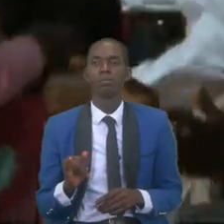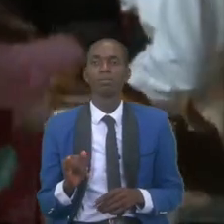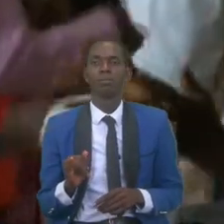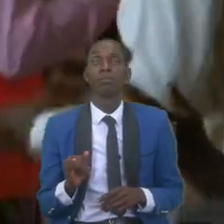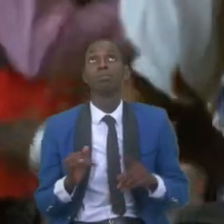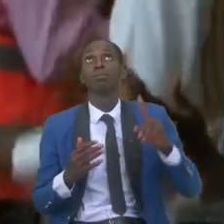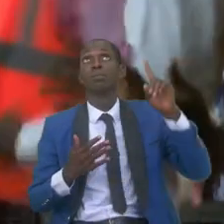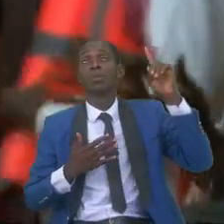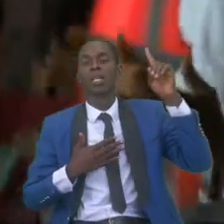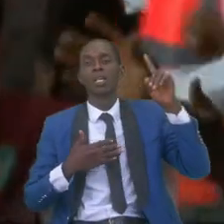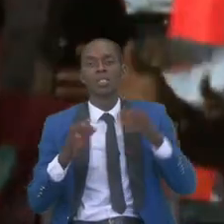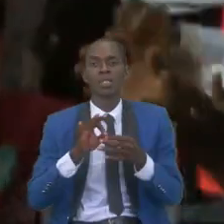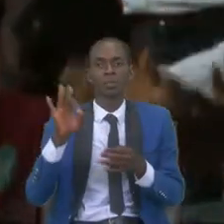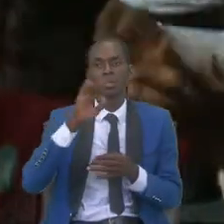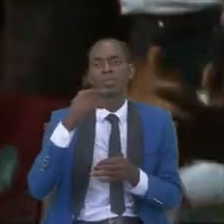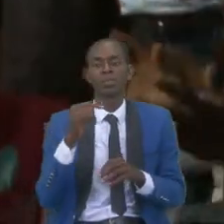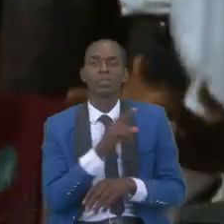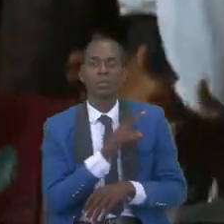spirit, says the Lord.